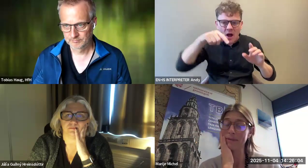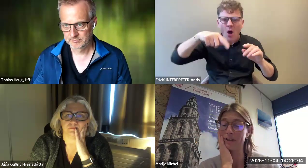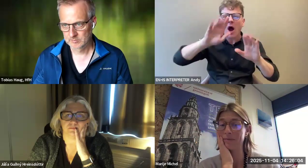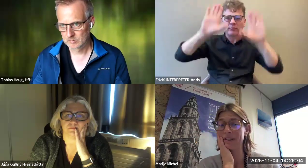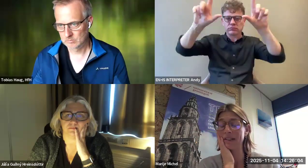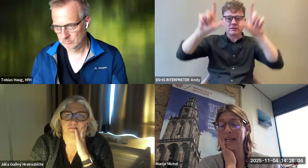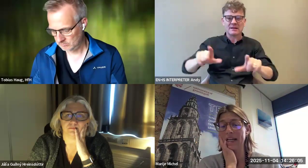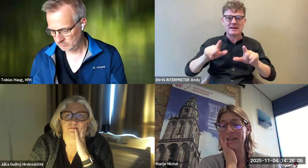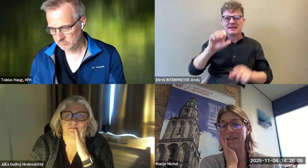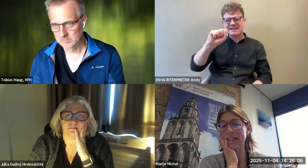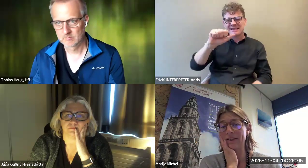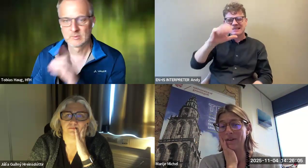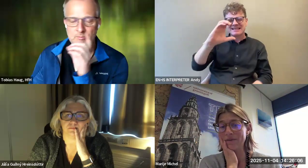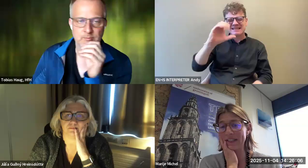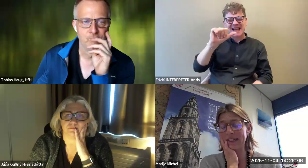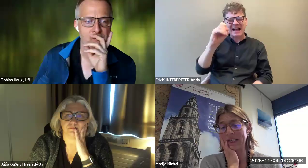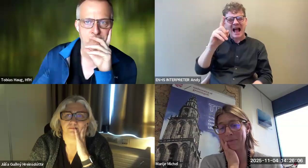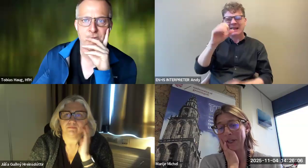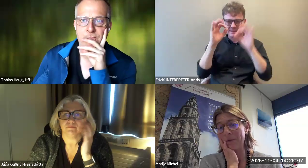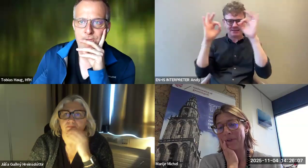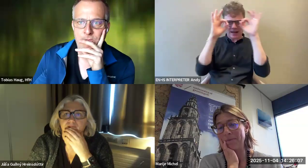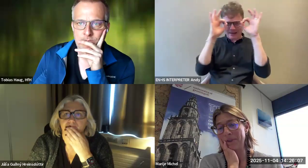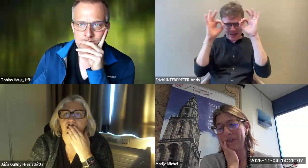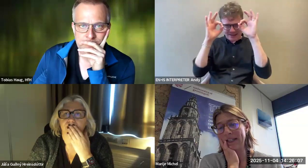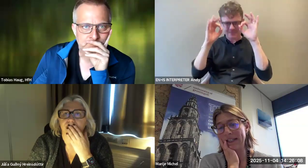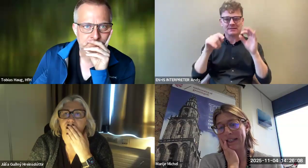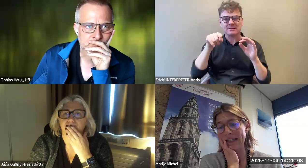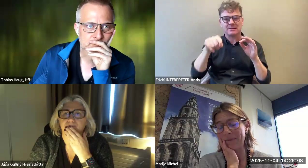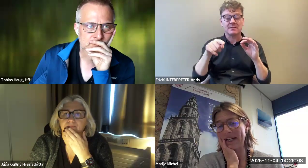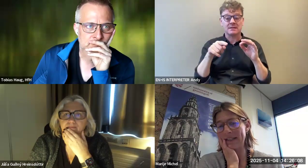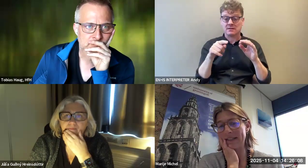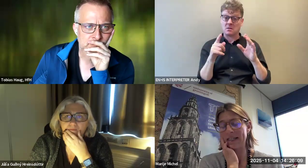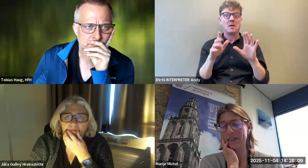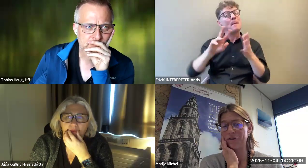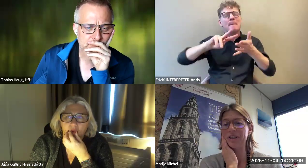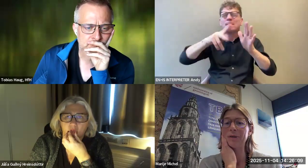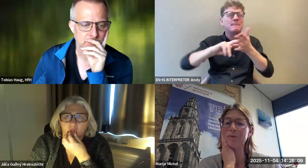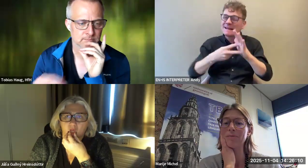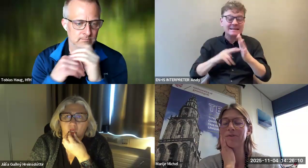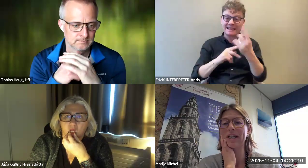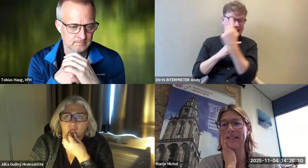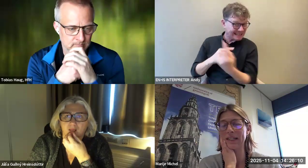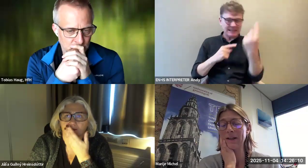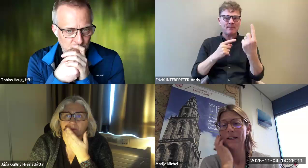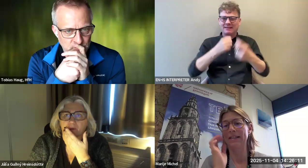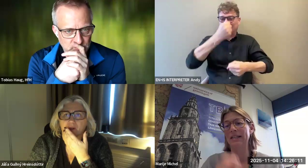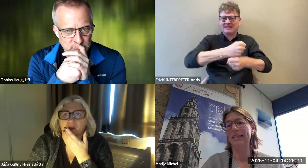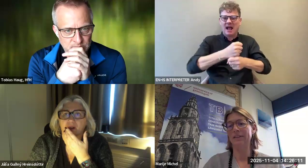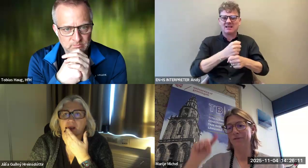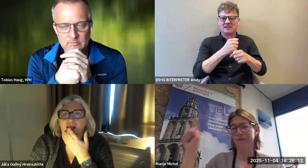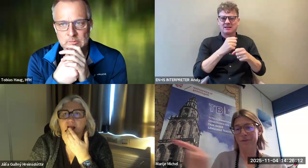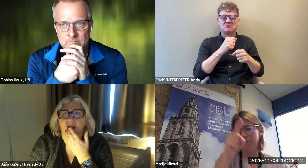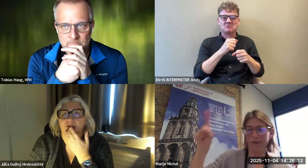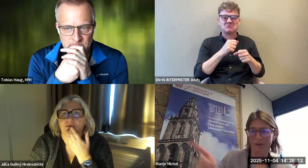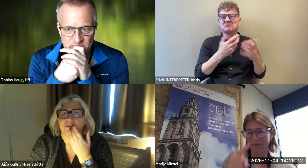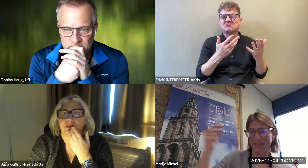eye gaze measurement. And you see that over time, people in the independent task, so just in the prompt writing, they